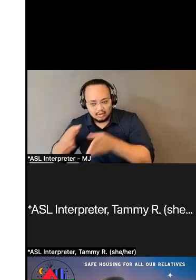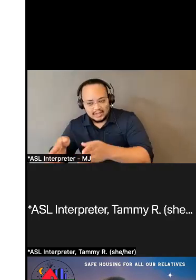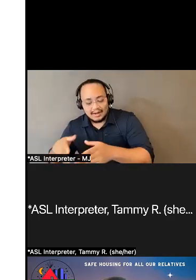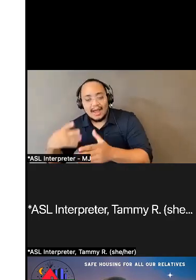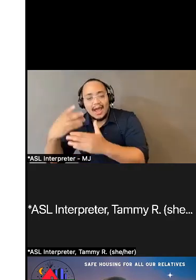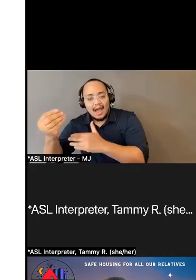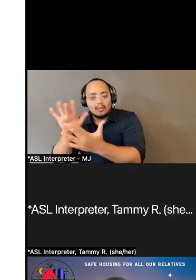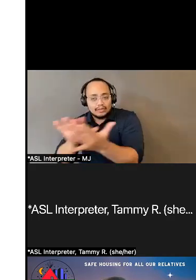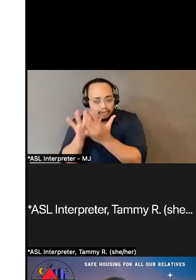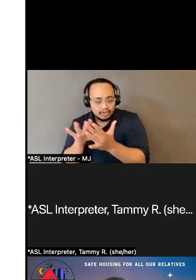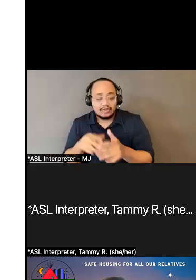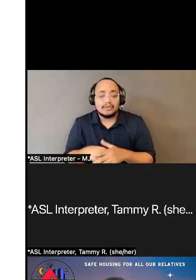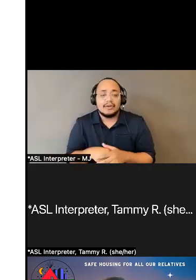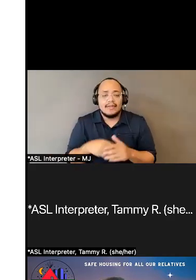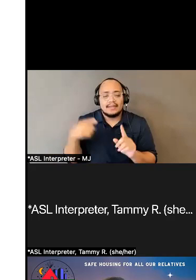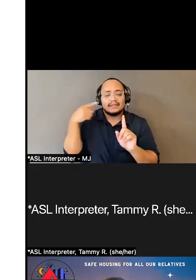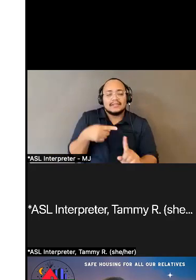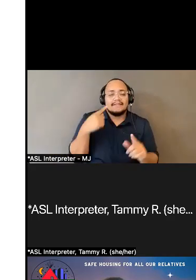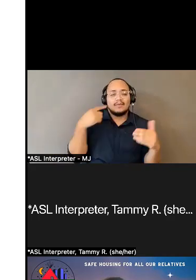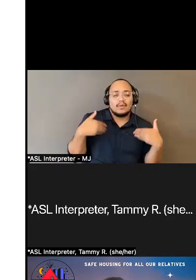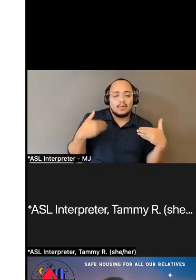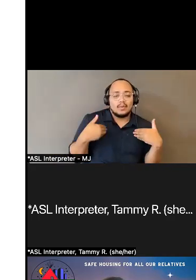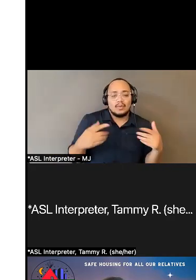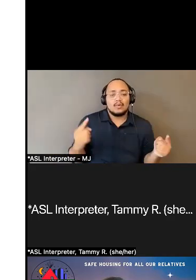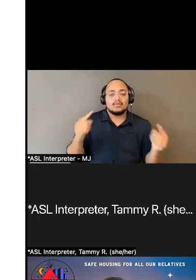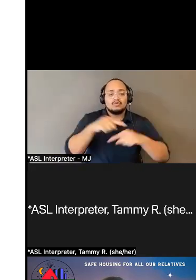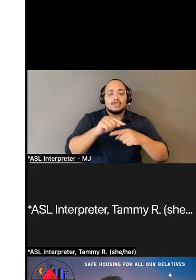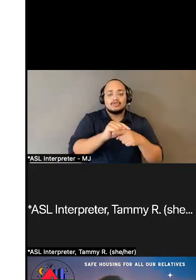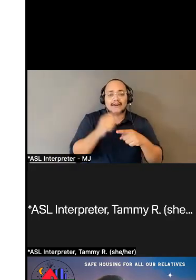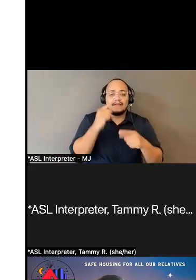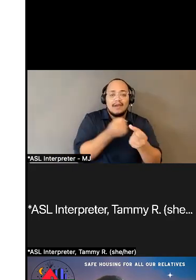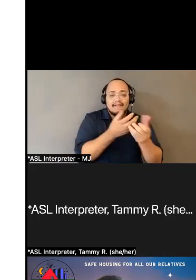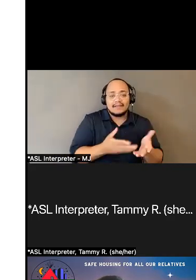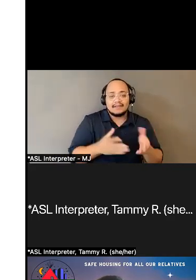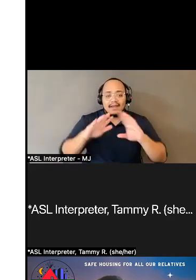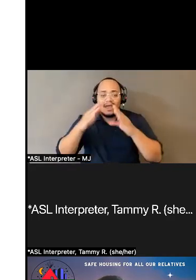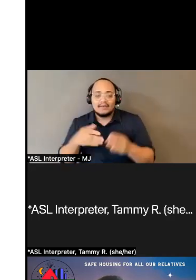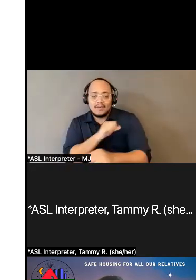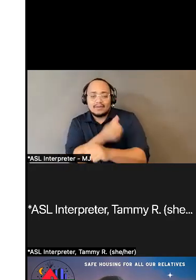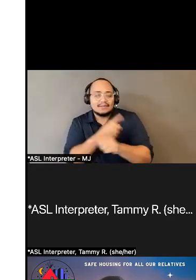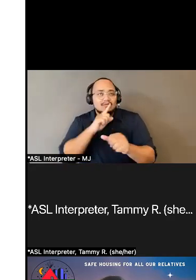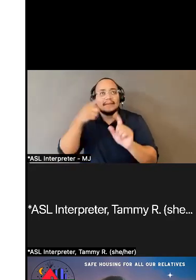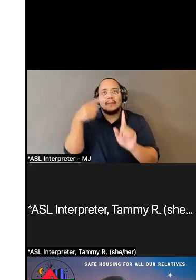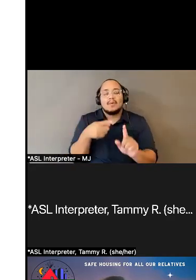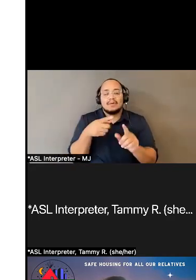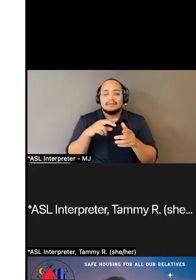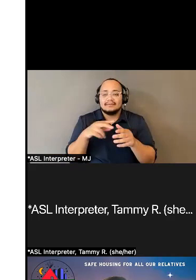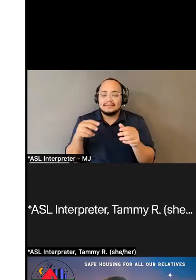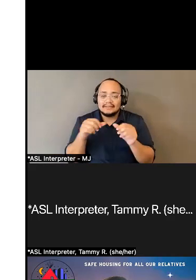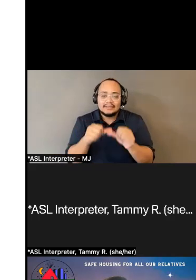youth, cross-training opportunities for advocates and housing authorities. I think just continuing to convene this space will help with